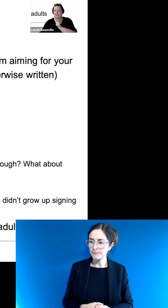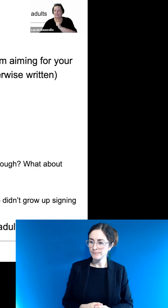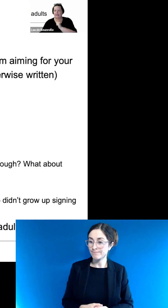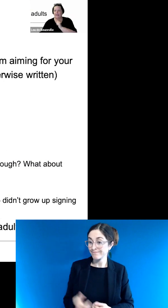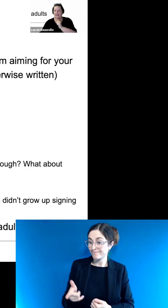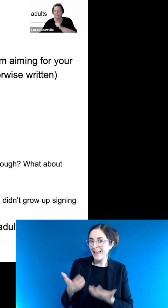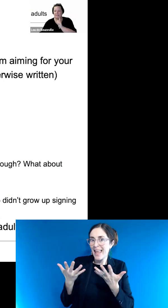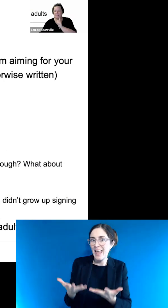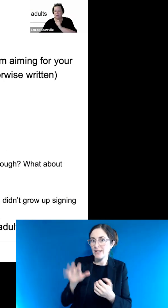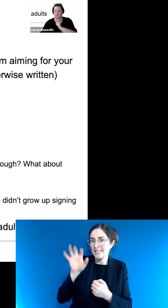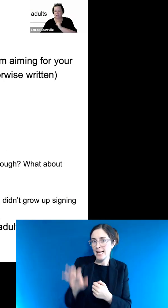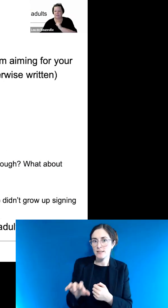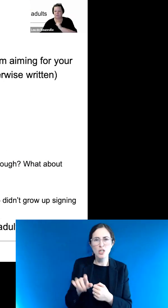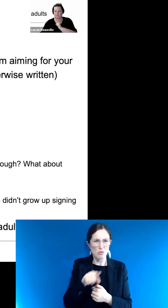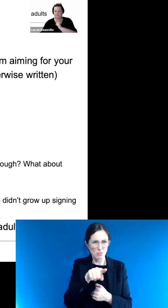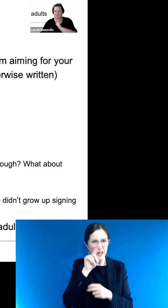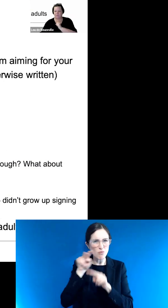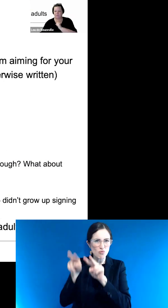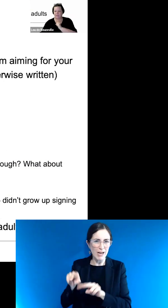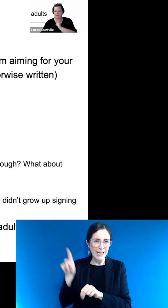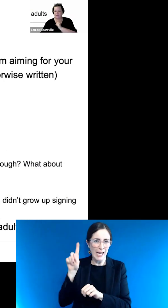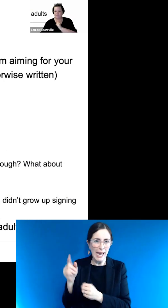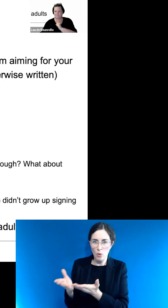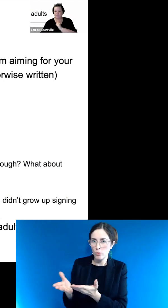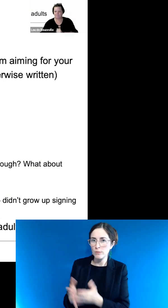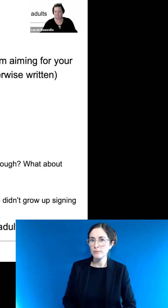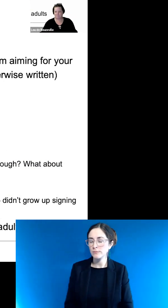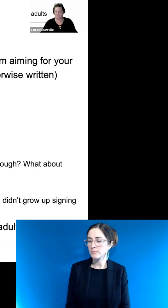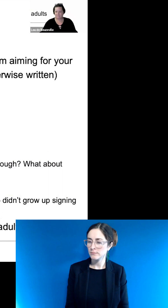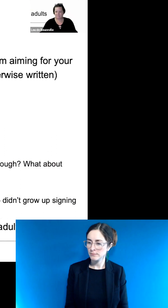Again, heavy text, so I'll just leave it for a minute for you to read.